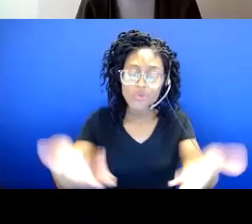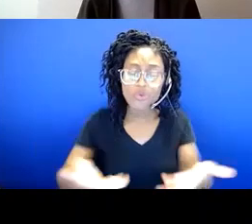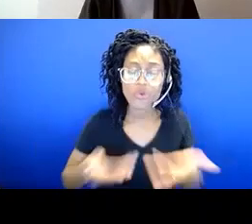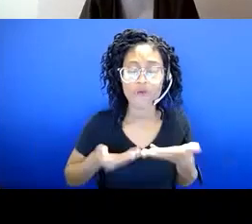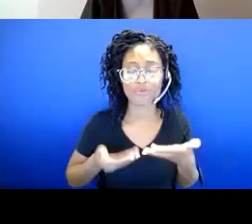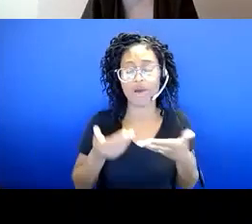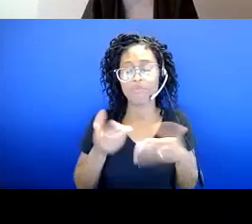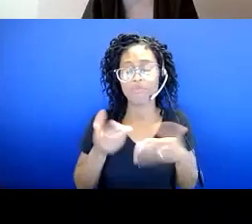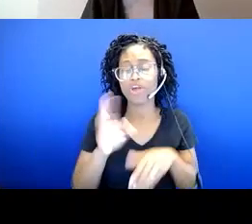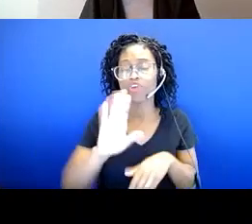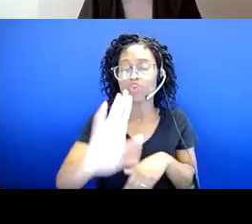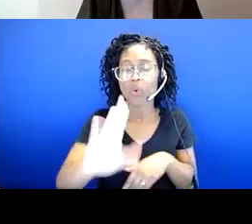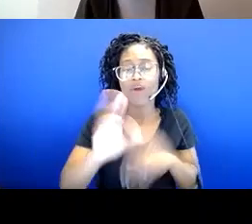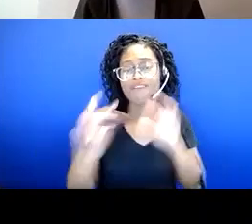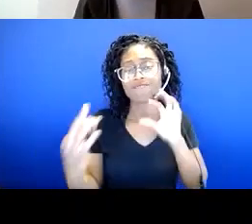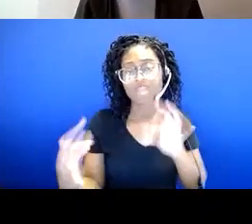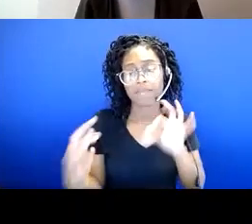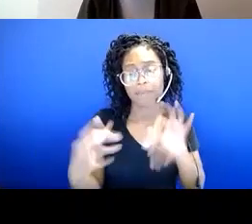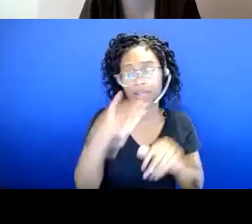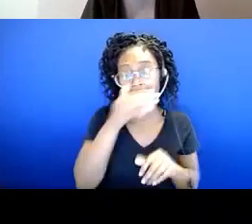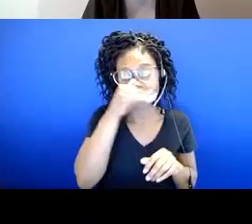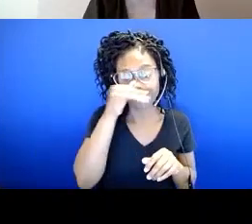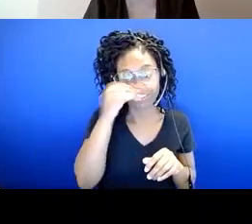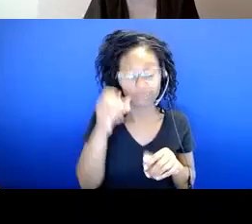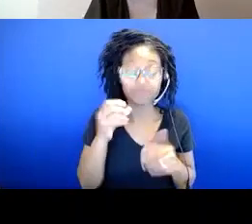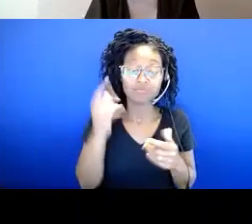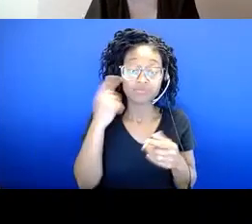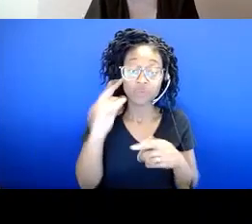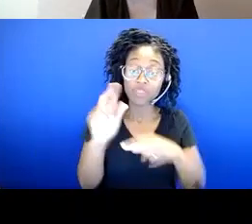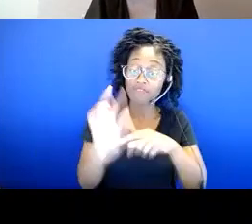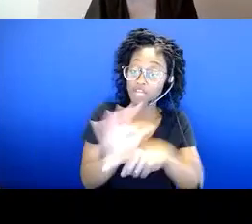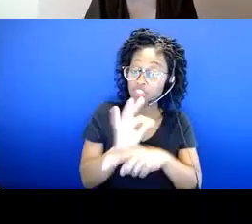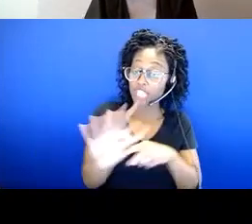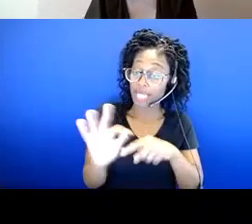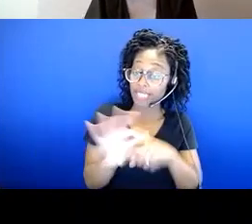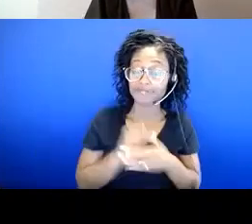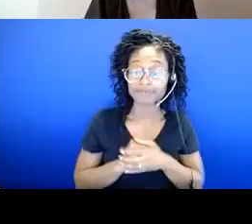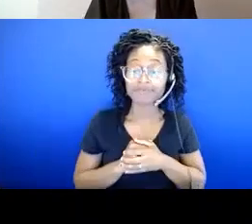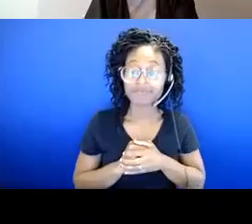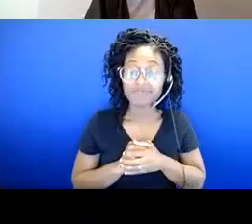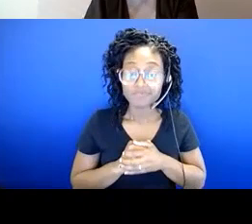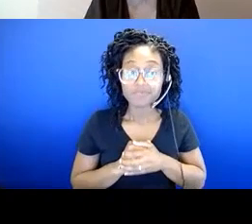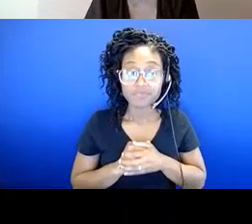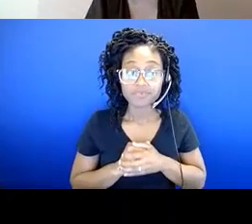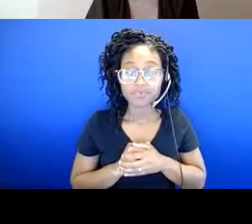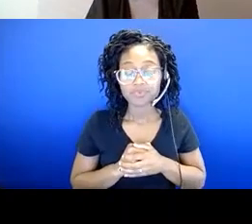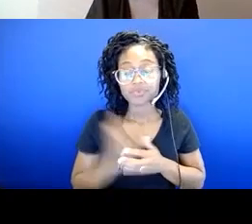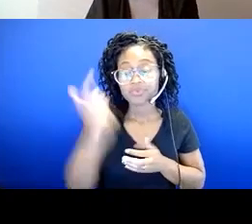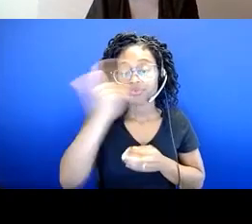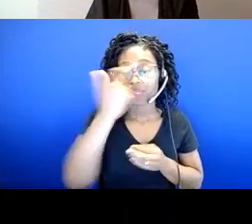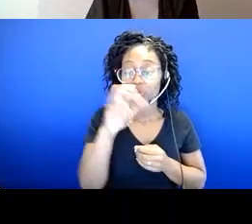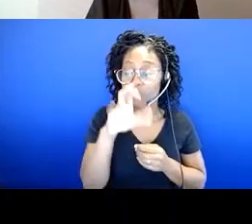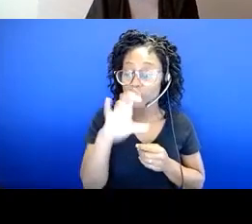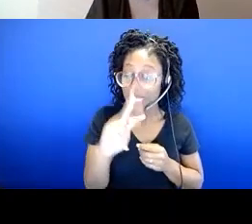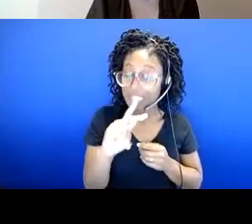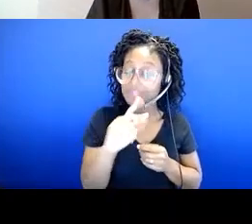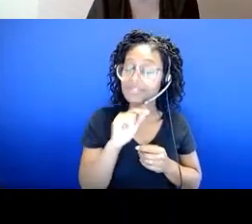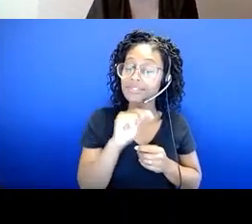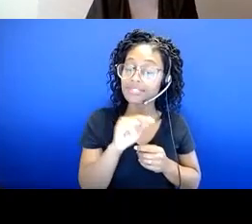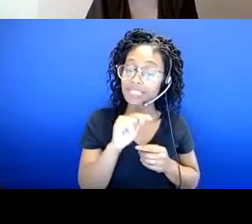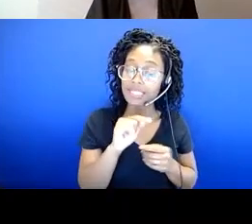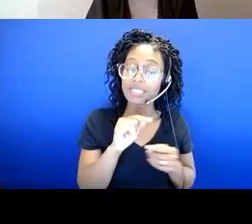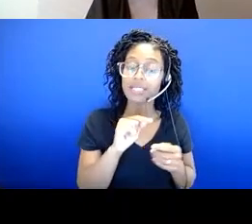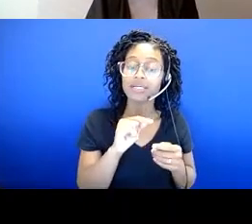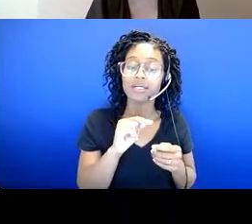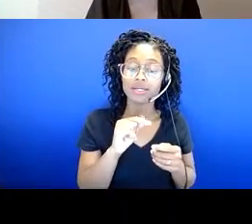feedback around all of the functionality, because with Rick turning to those with